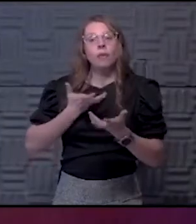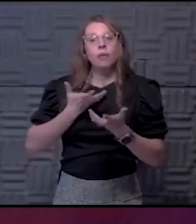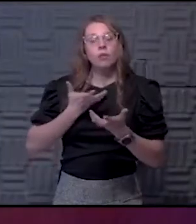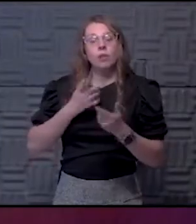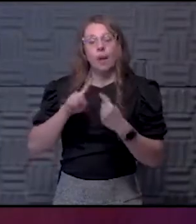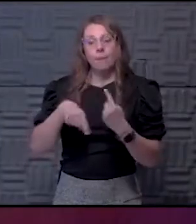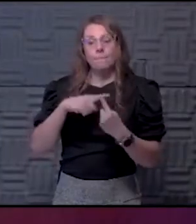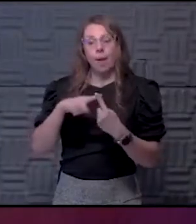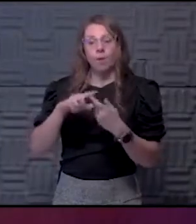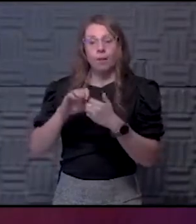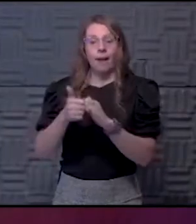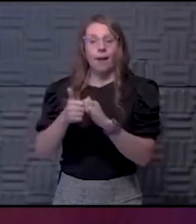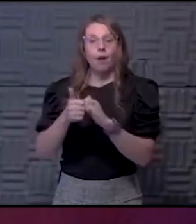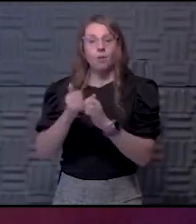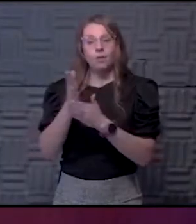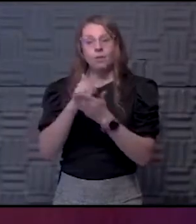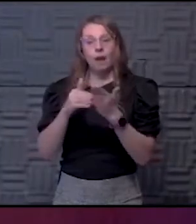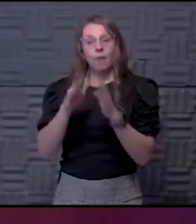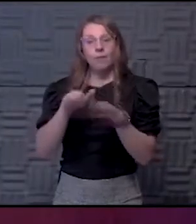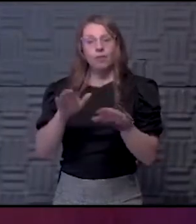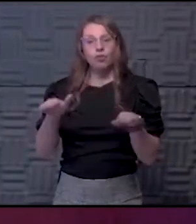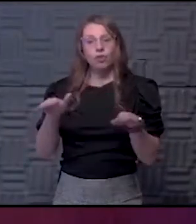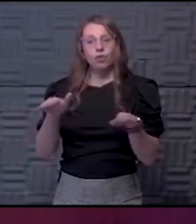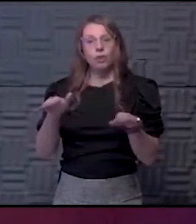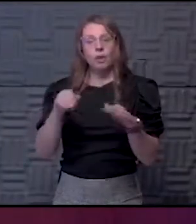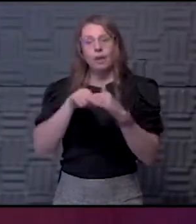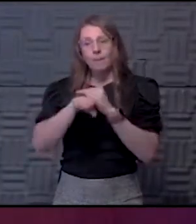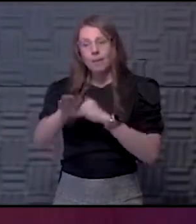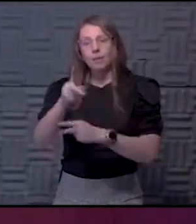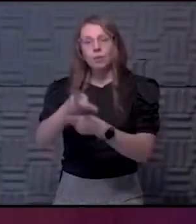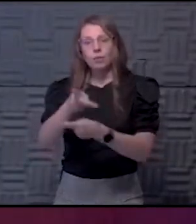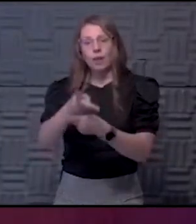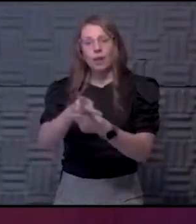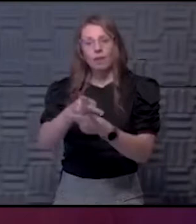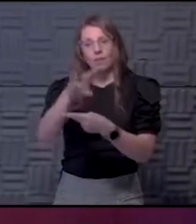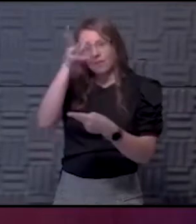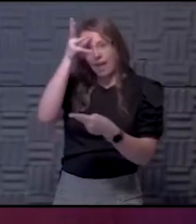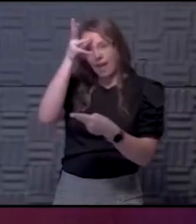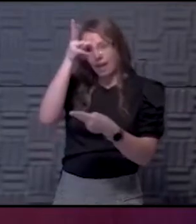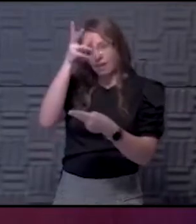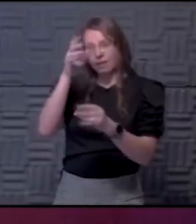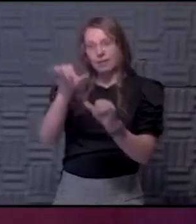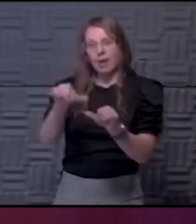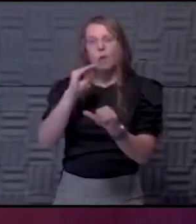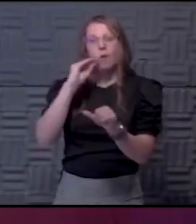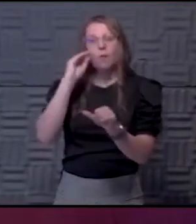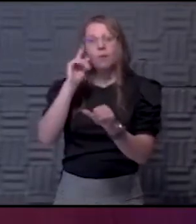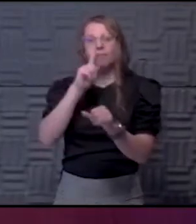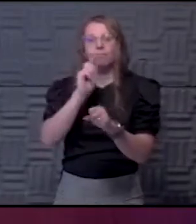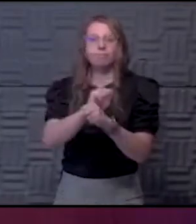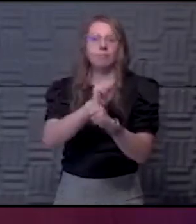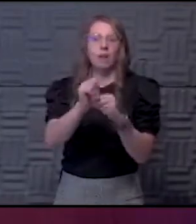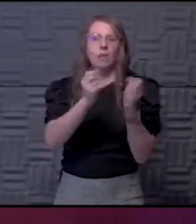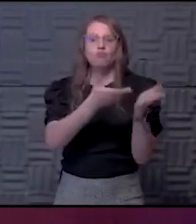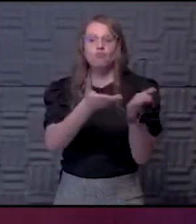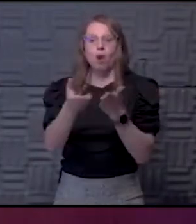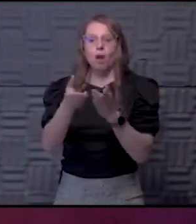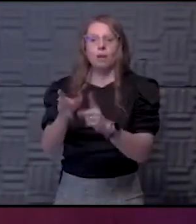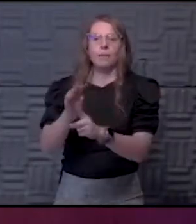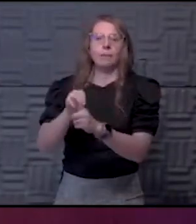how some of the children coming in to take care of Dad in the home so that he could stay at home actually brought it in. And